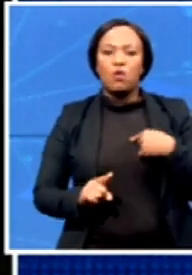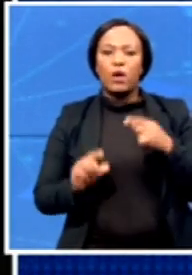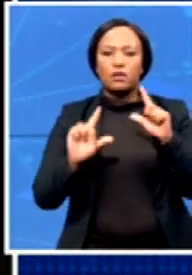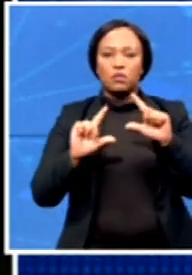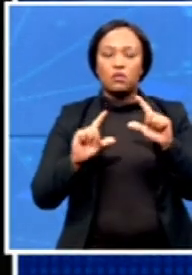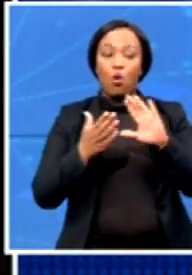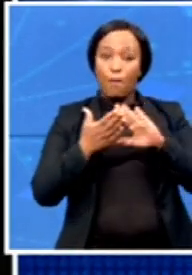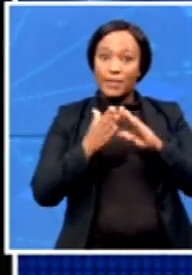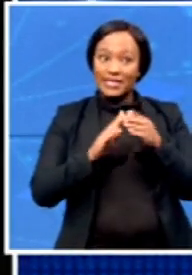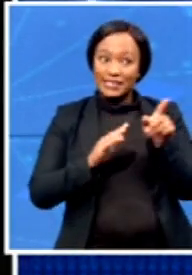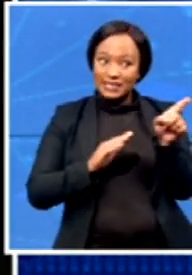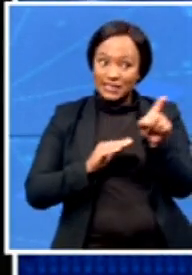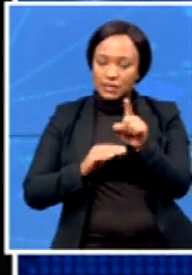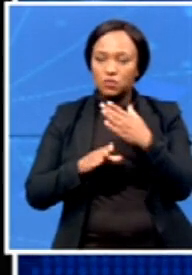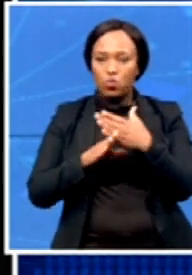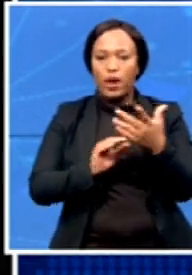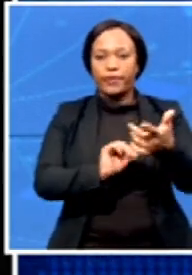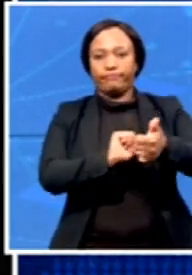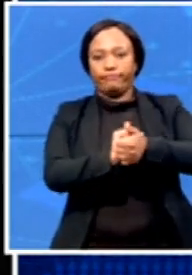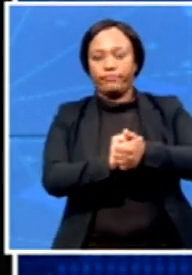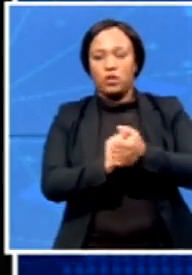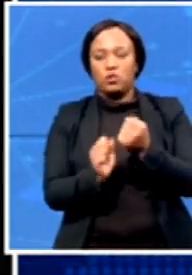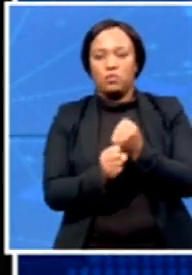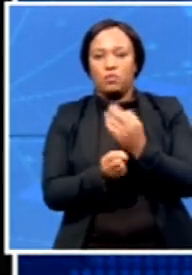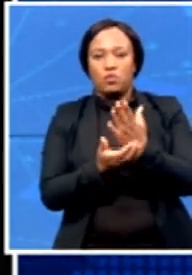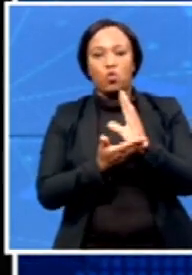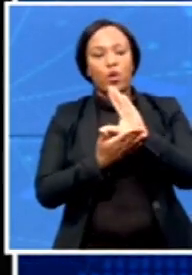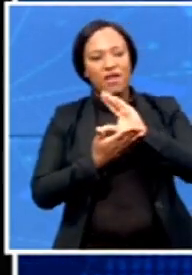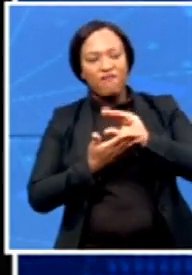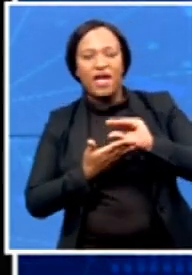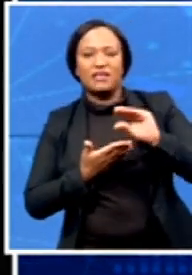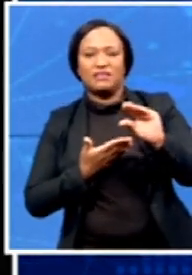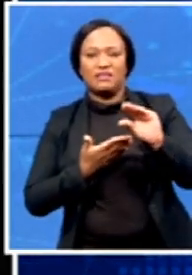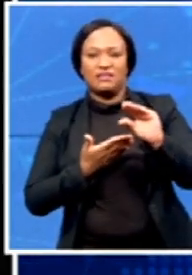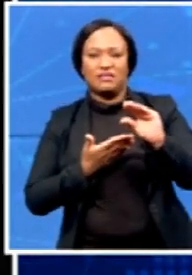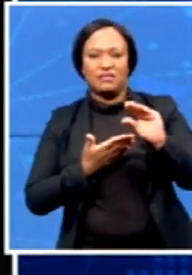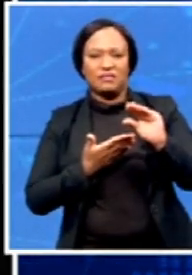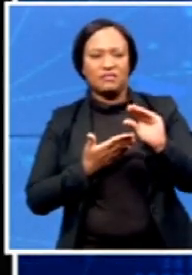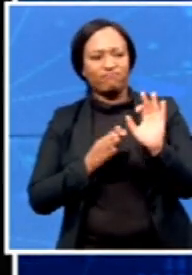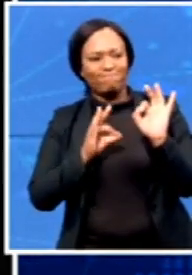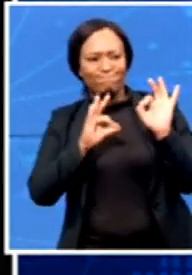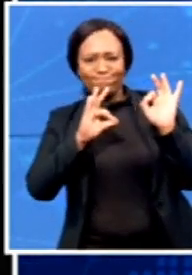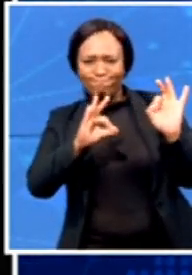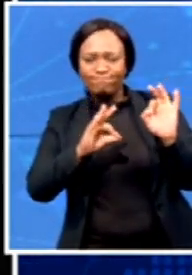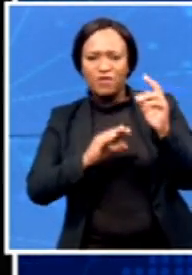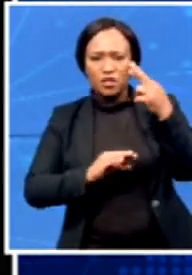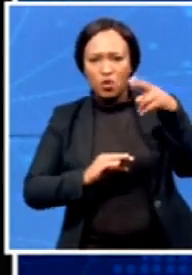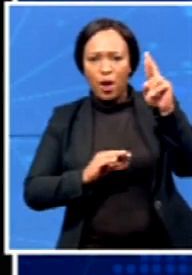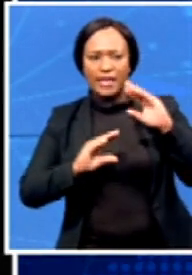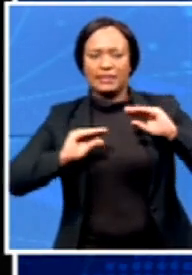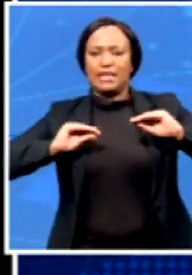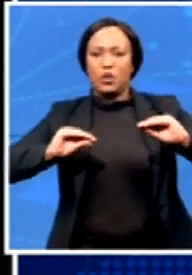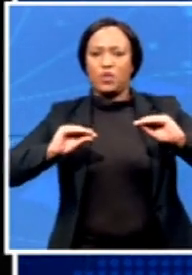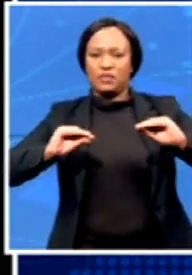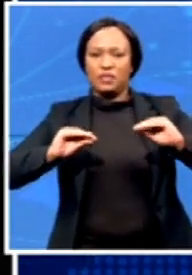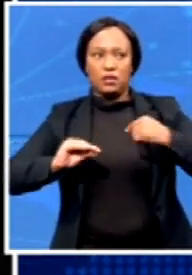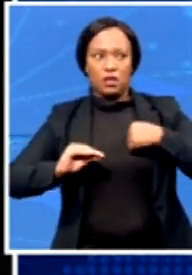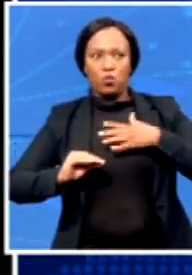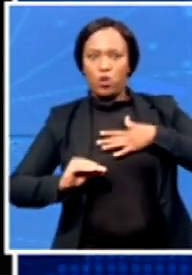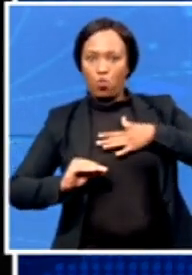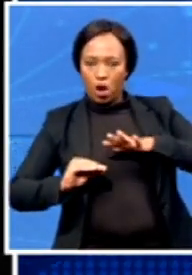on investing in the right type of education that we want for our children,